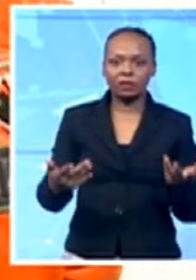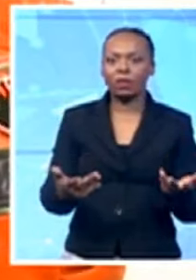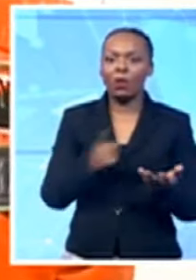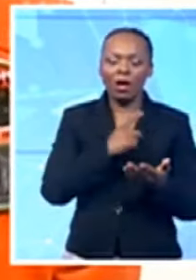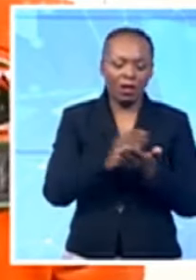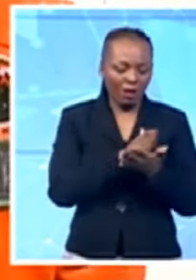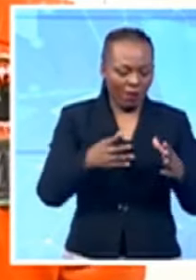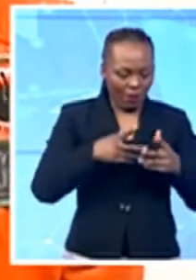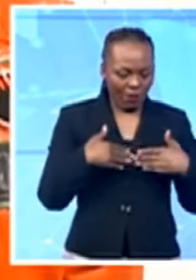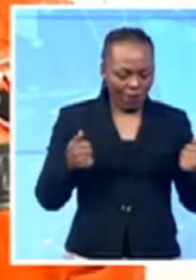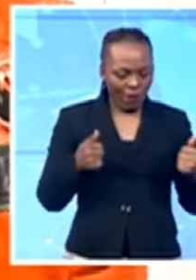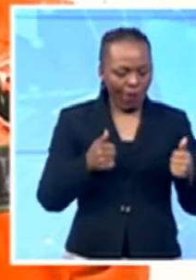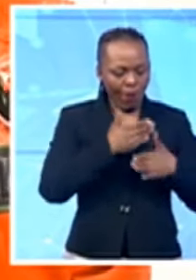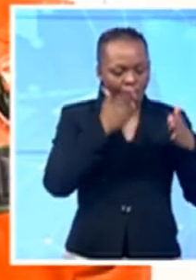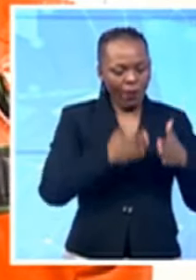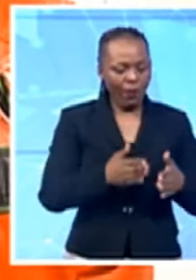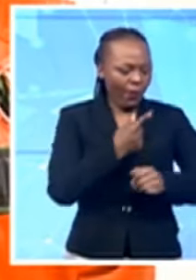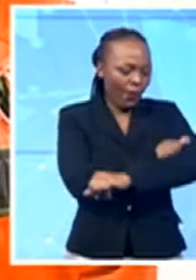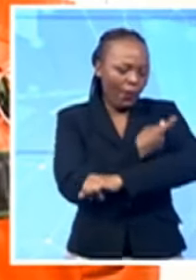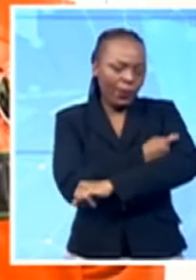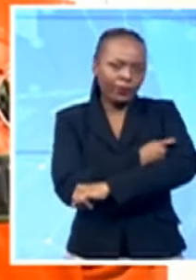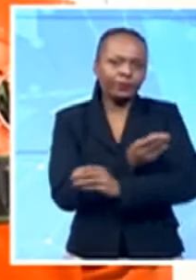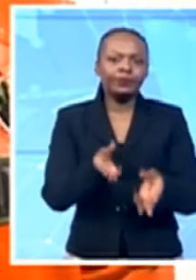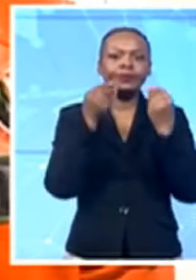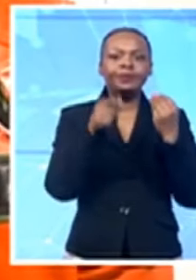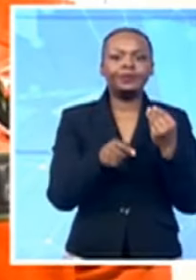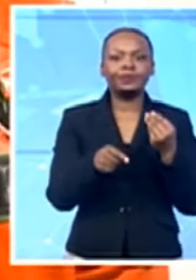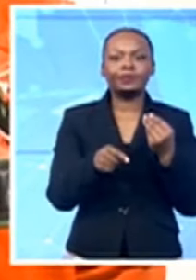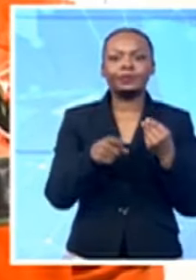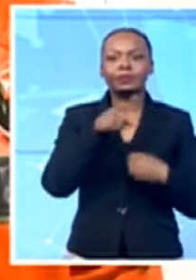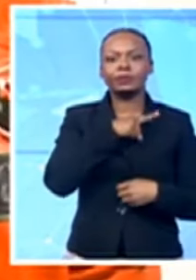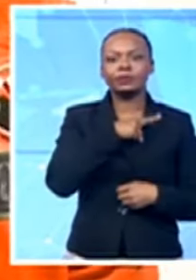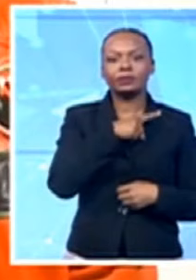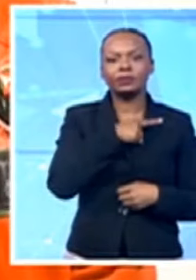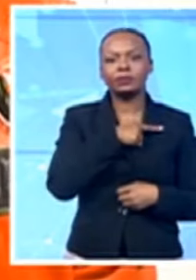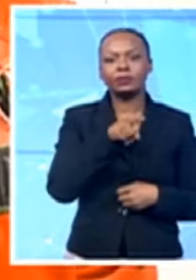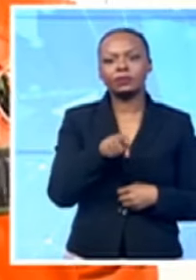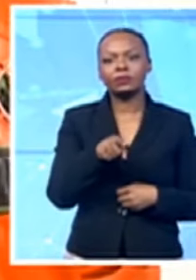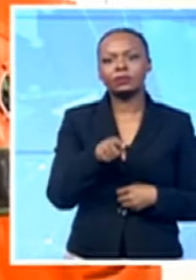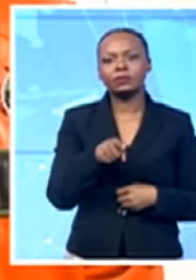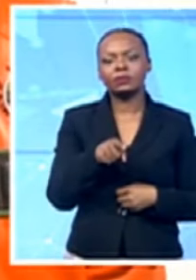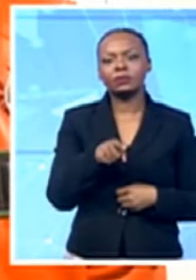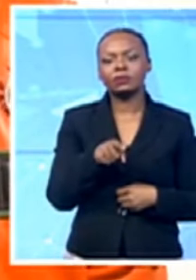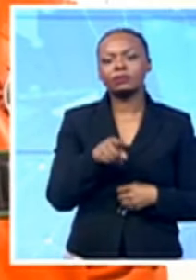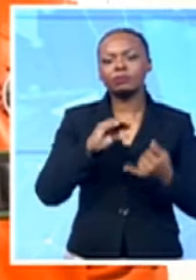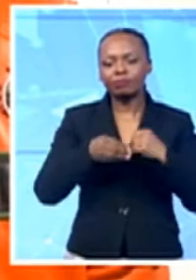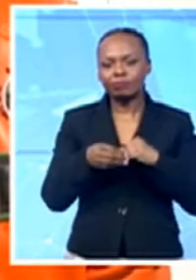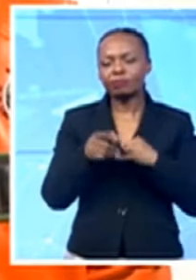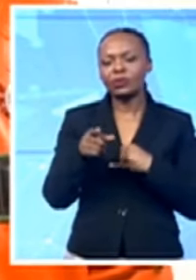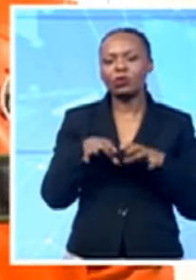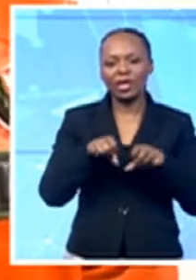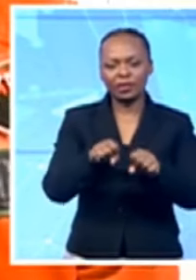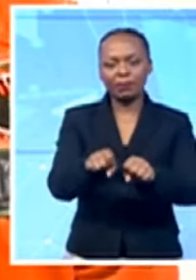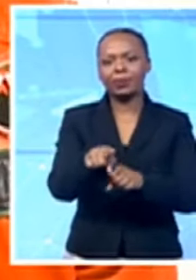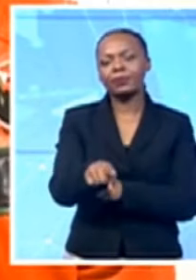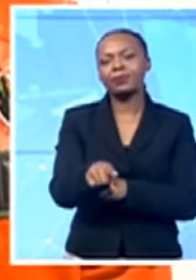that slow speed, which you are still trying to catch up. The reality of the matter is we think that we are very, very